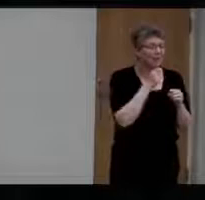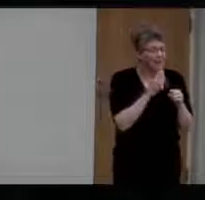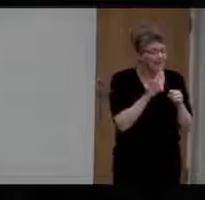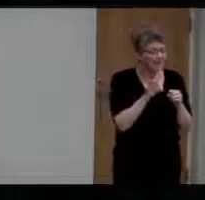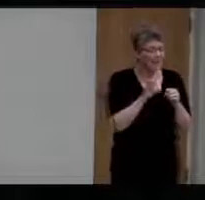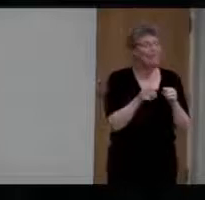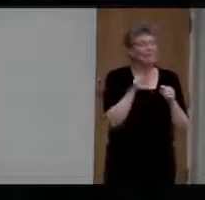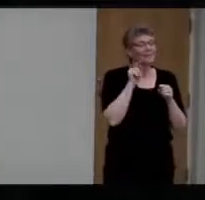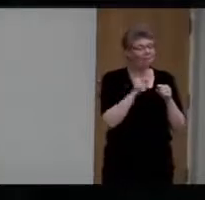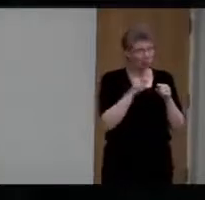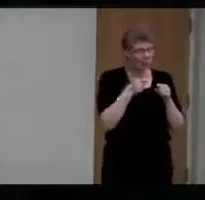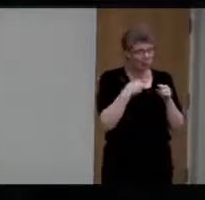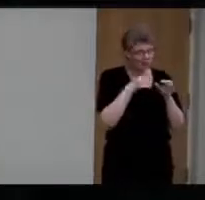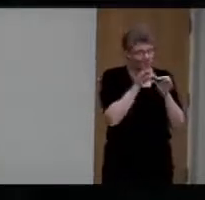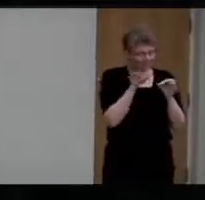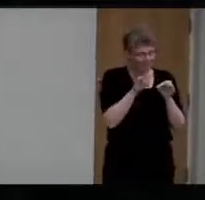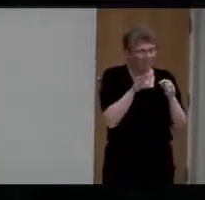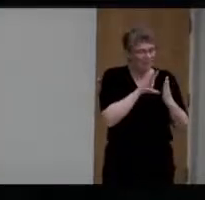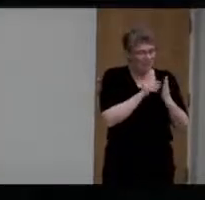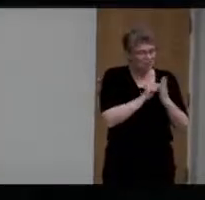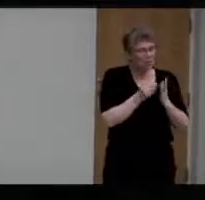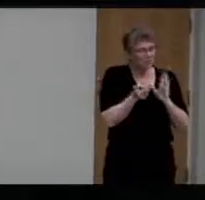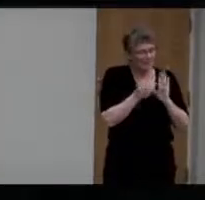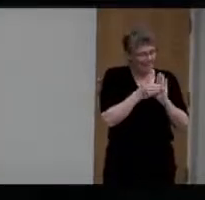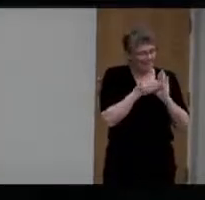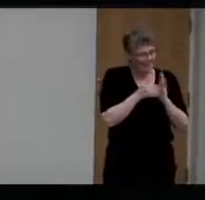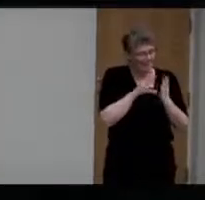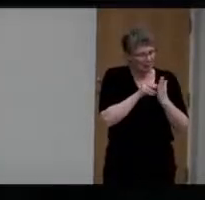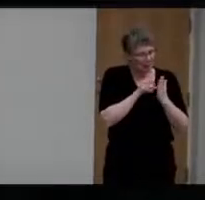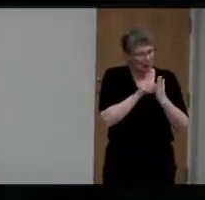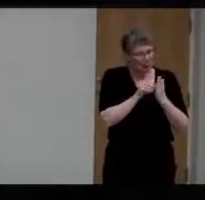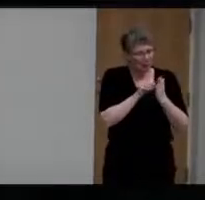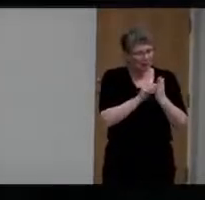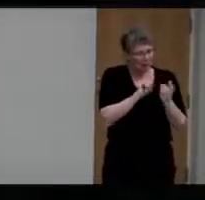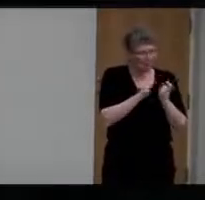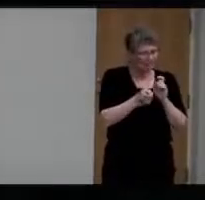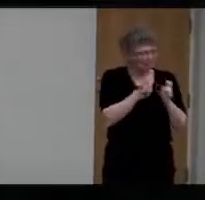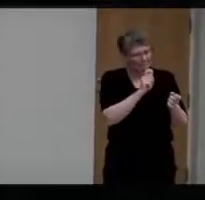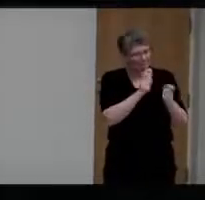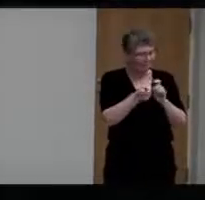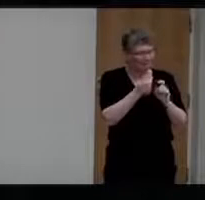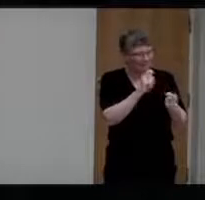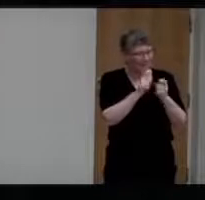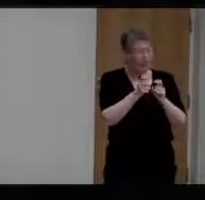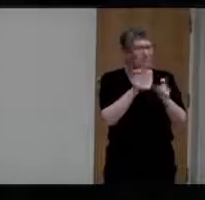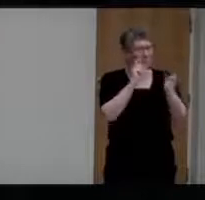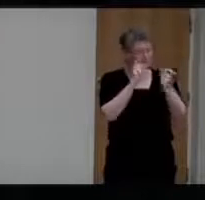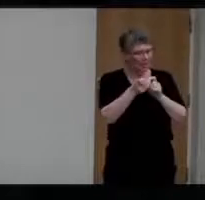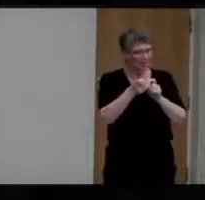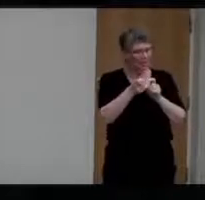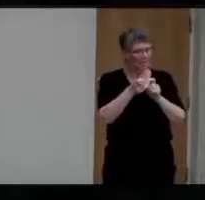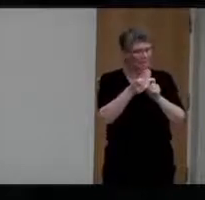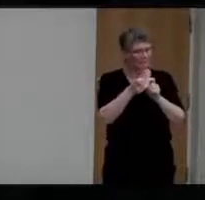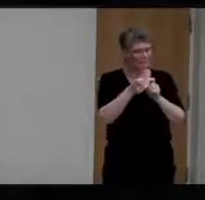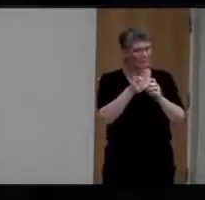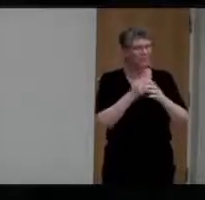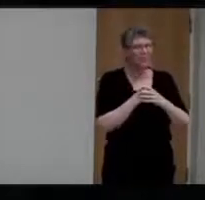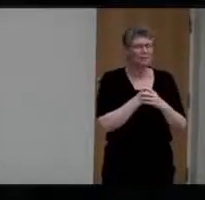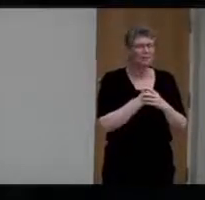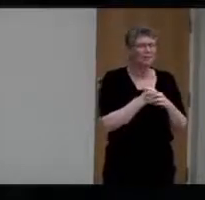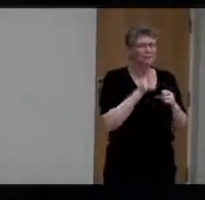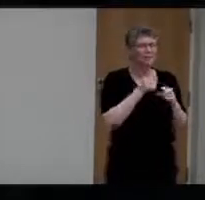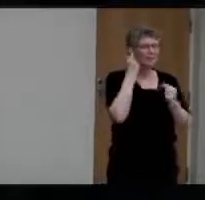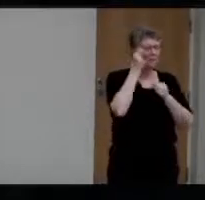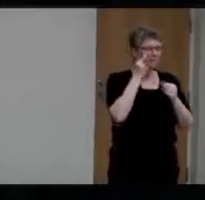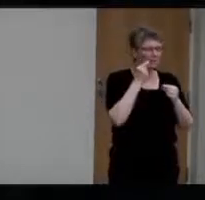learns that again and again instead of changing the system. So when we look at, when I look at legal reform or reform in health or other systems, you